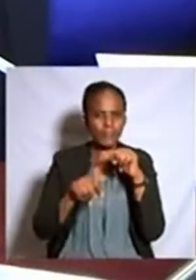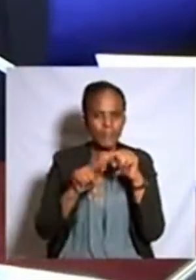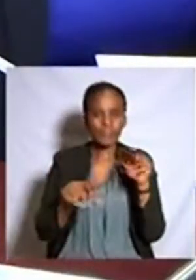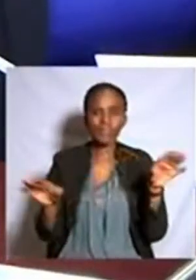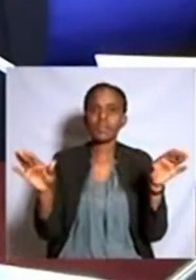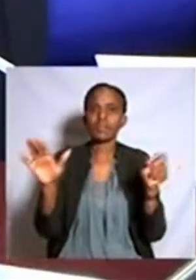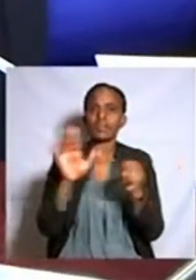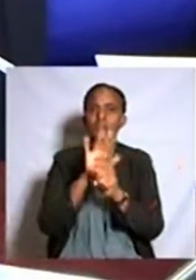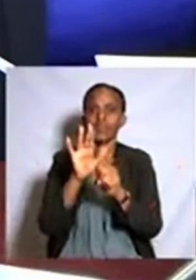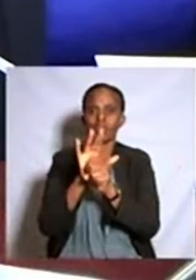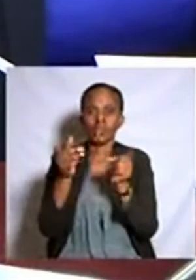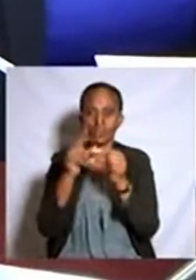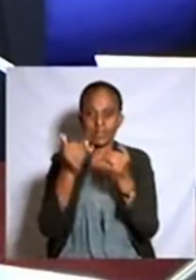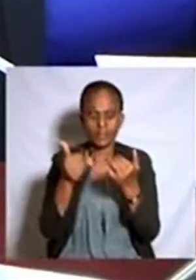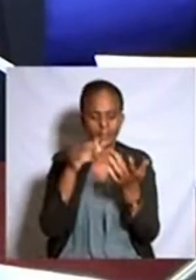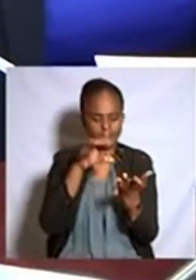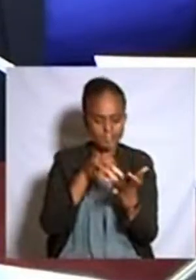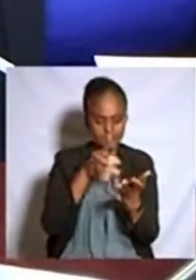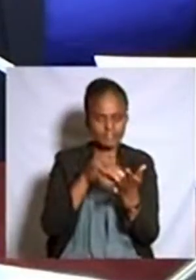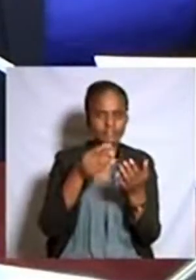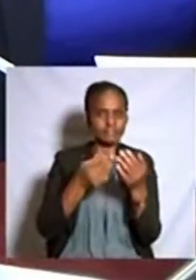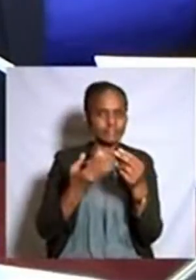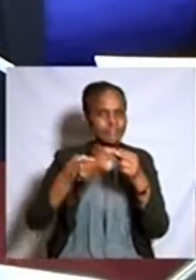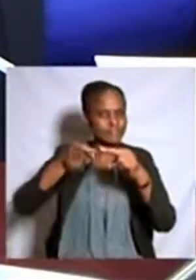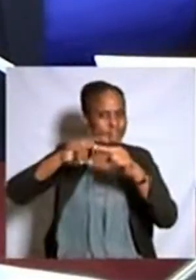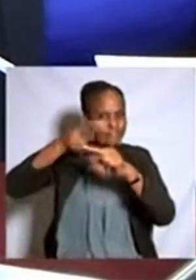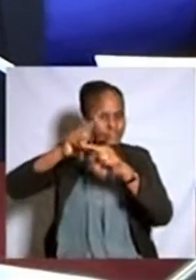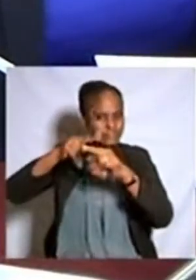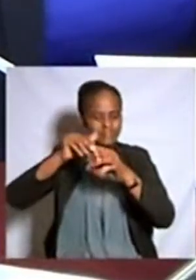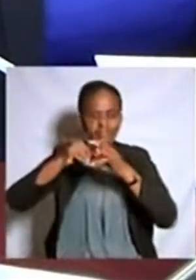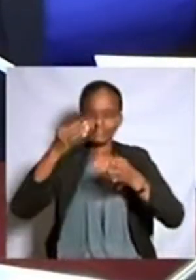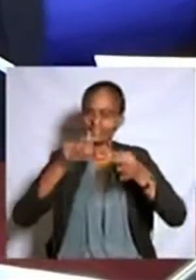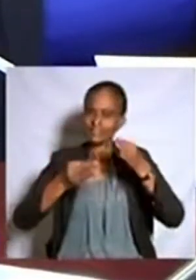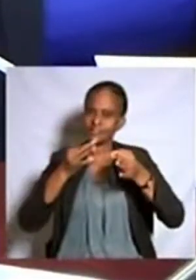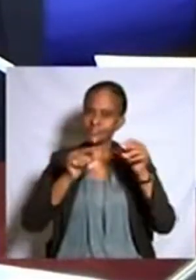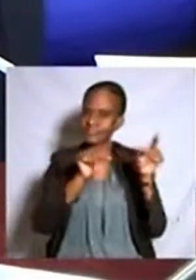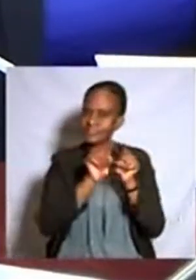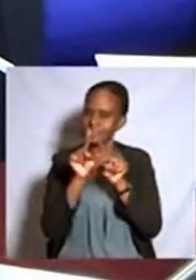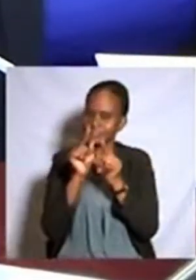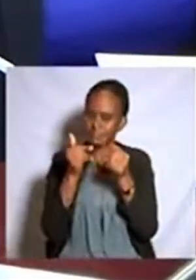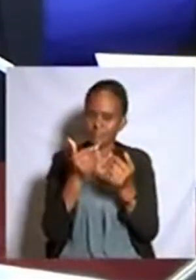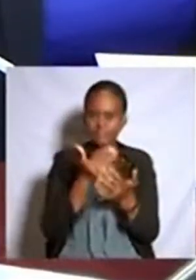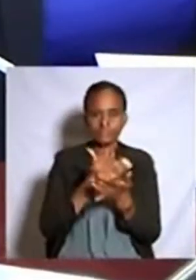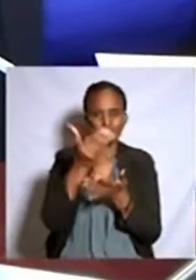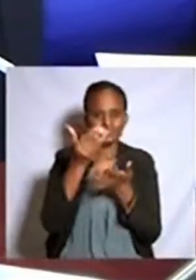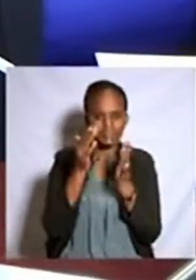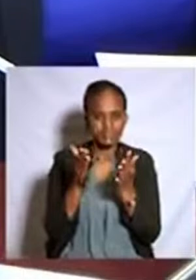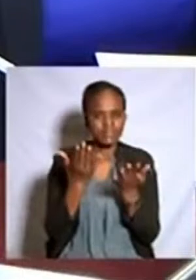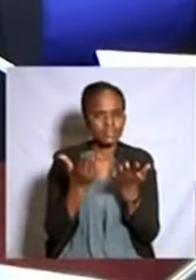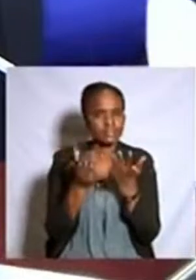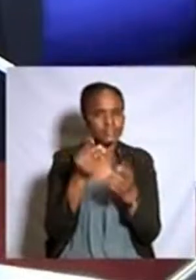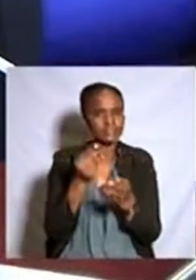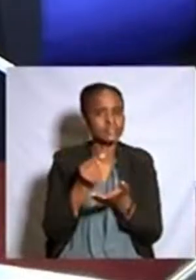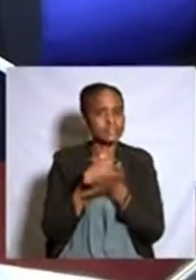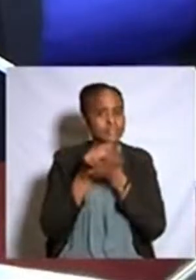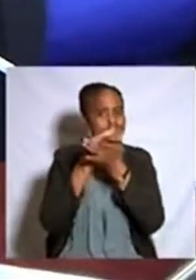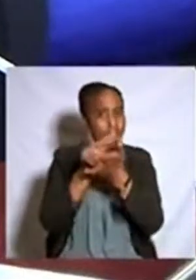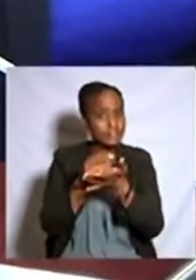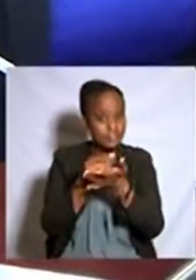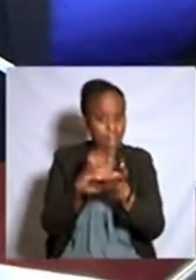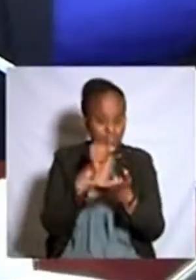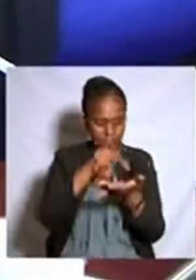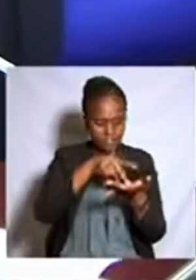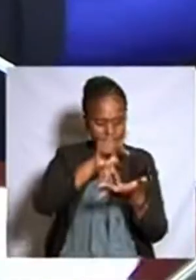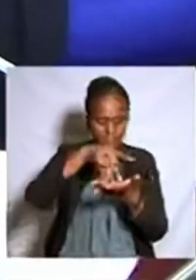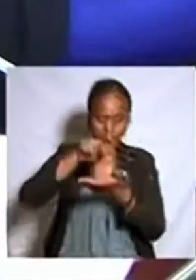foreclosure when the matter are escalated to the court of law, as the customer may be granted consent to